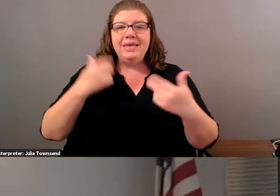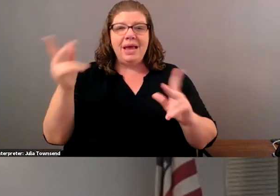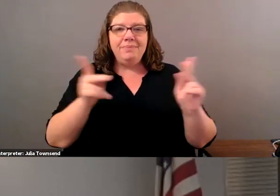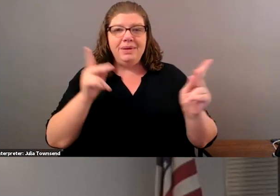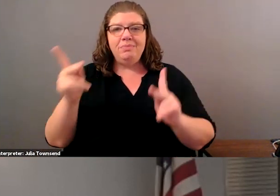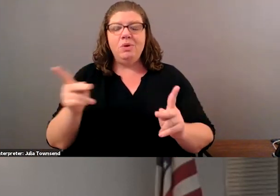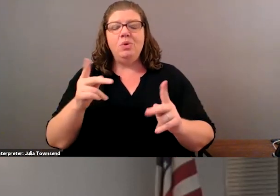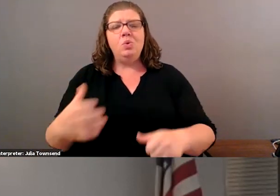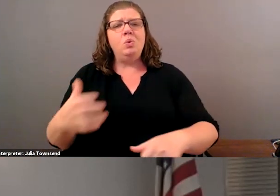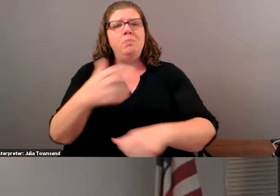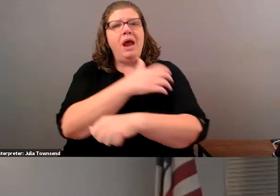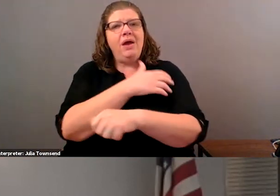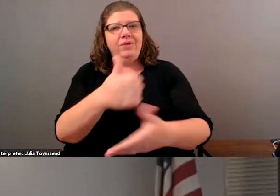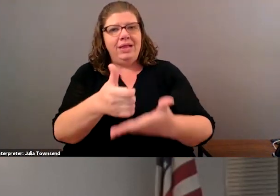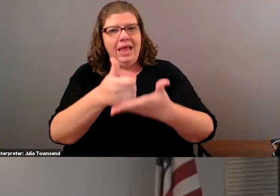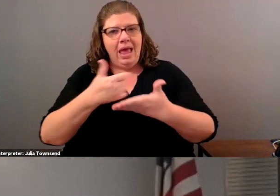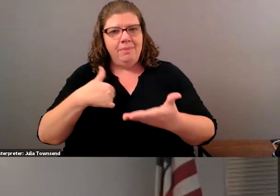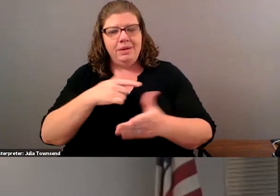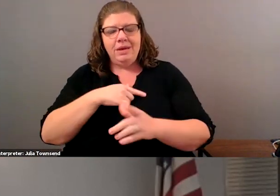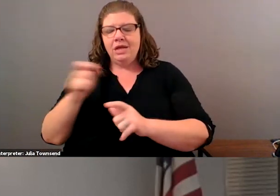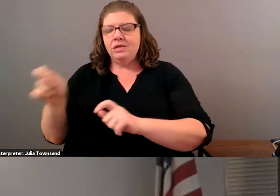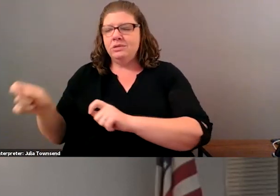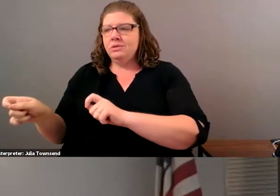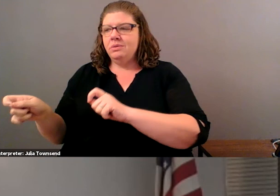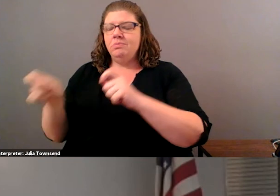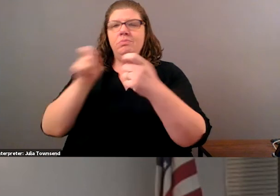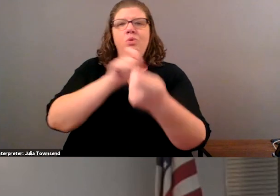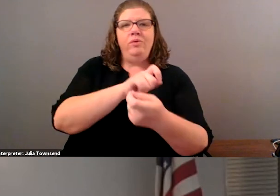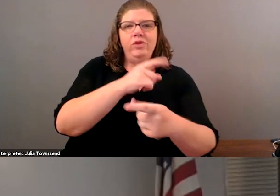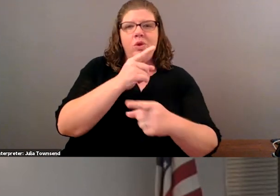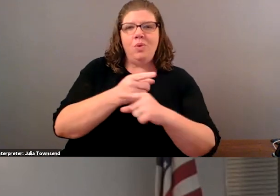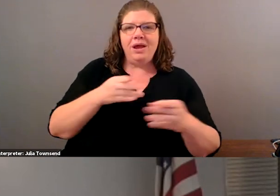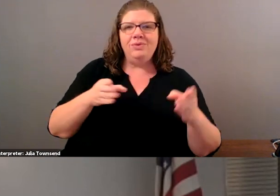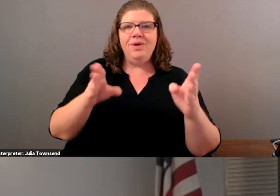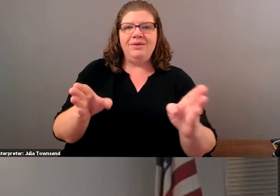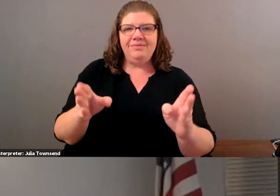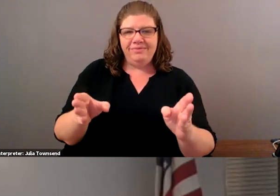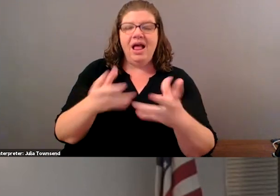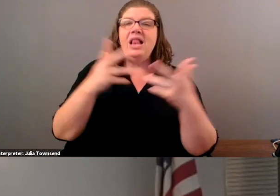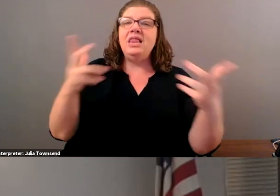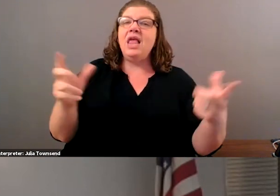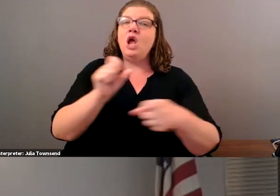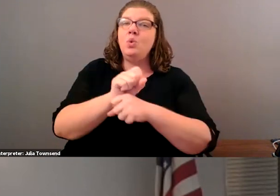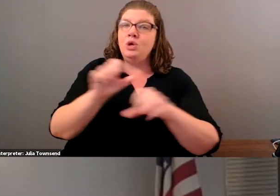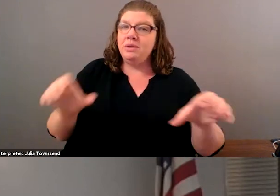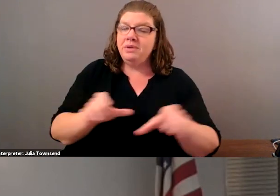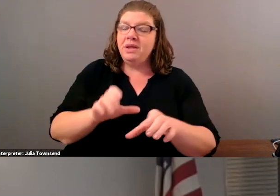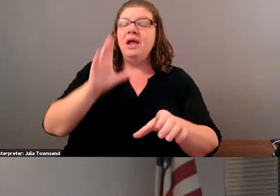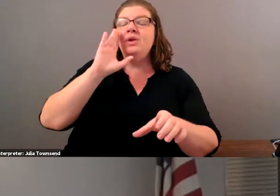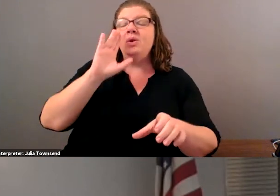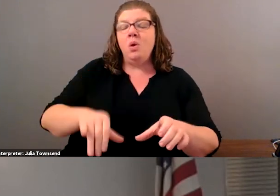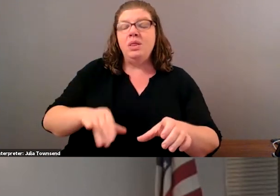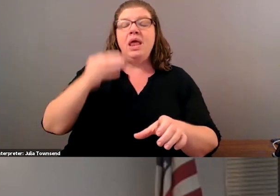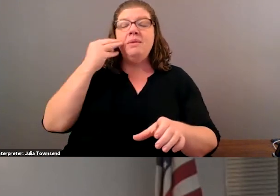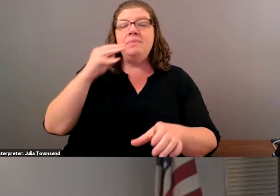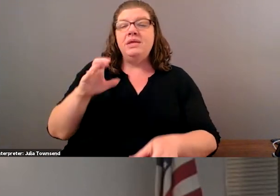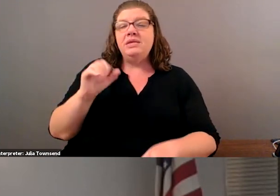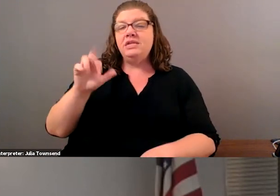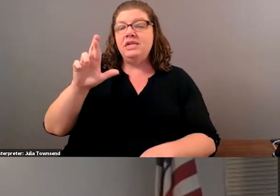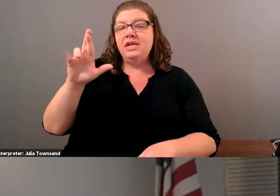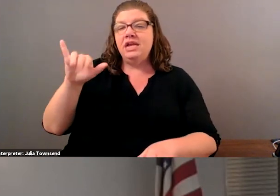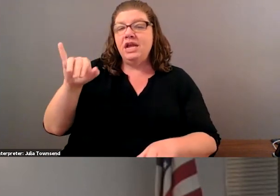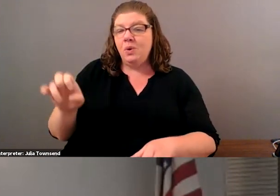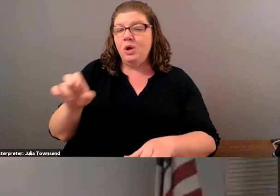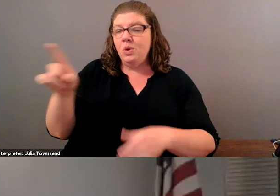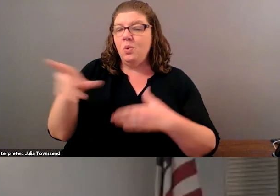powerfully helped us move in the right direction. Of course, there's a lot of work to be done, and I know, Ms. Carey, that you'll be leading